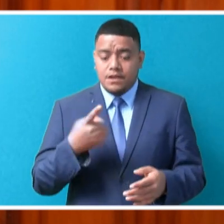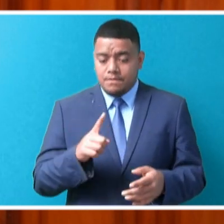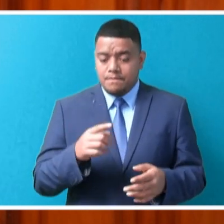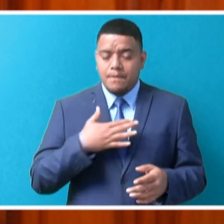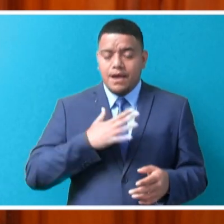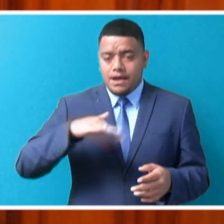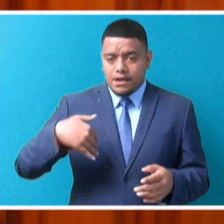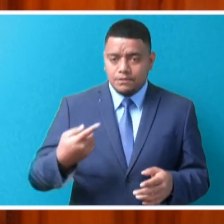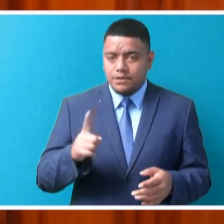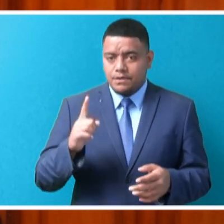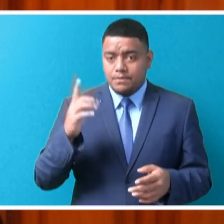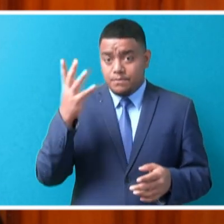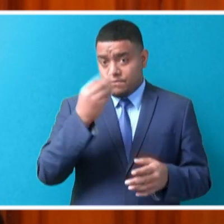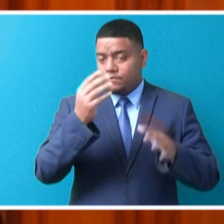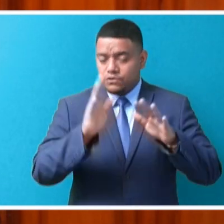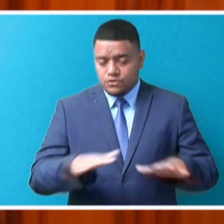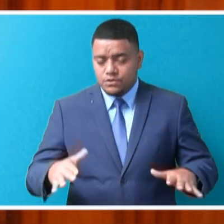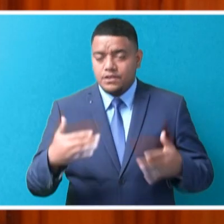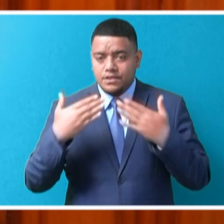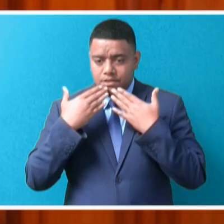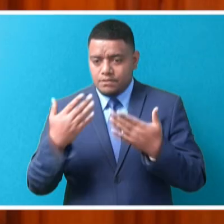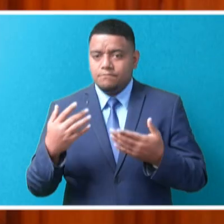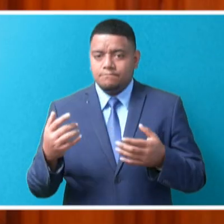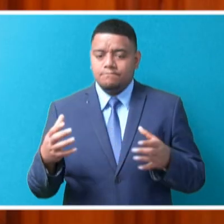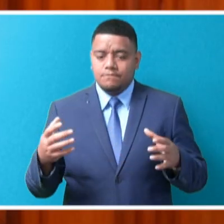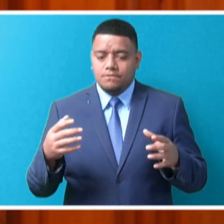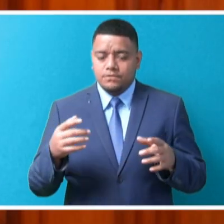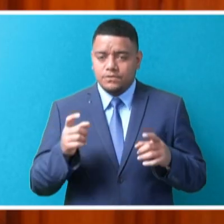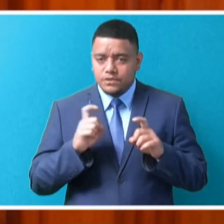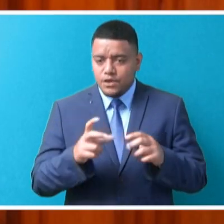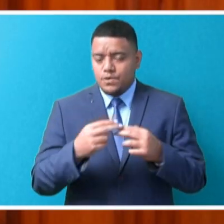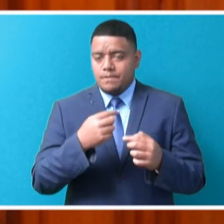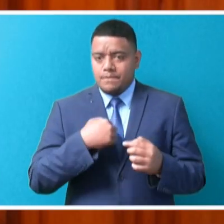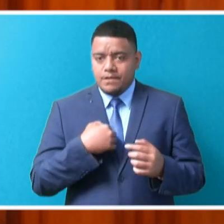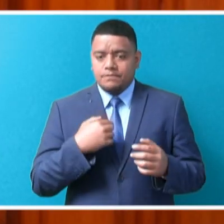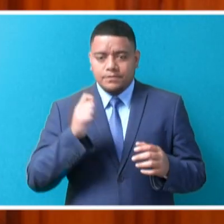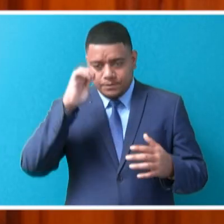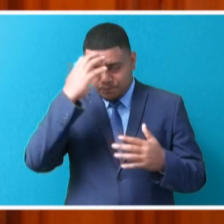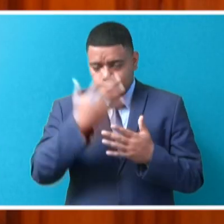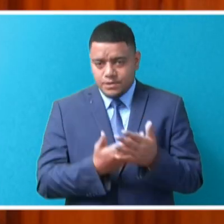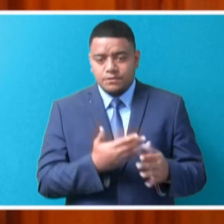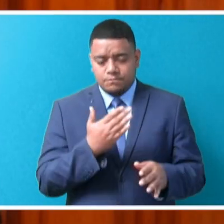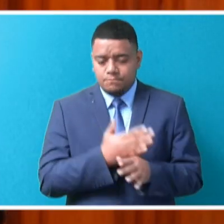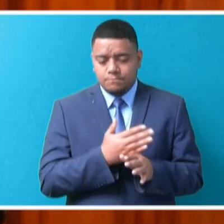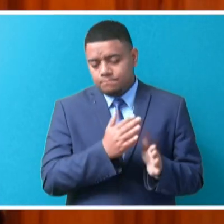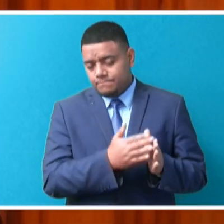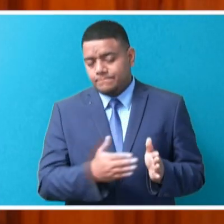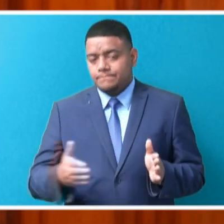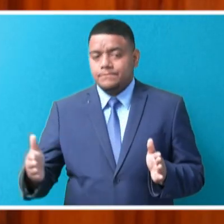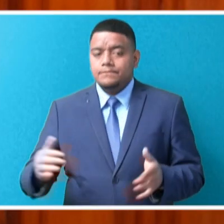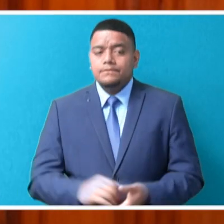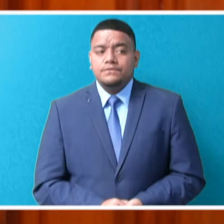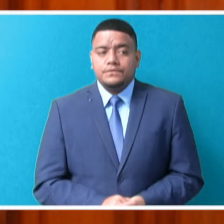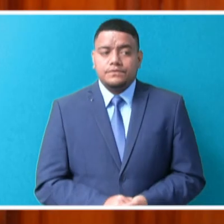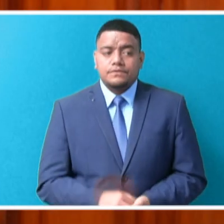beautiful children, thank you for journeying with me and for bearing with me. What an experience it has been for us. Honourable Speaker,